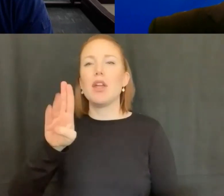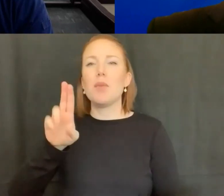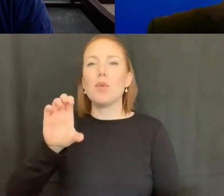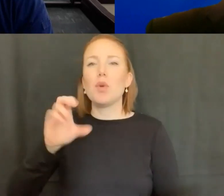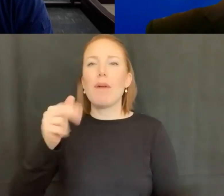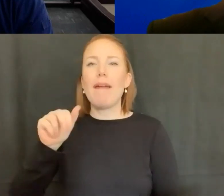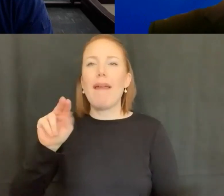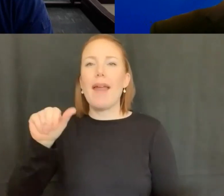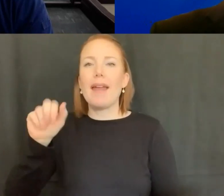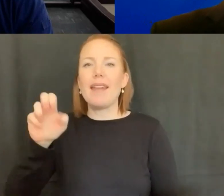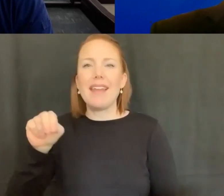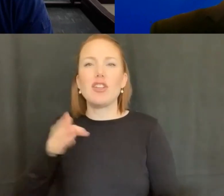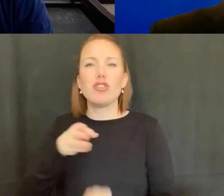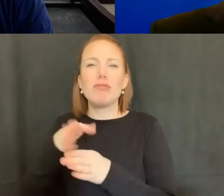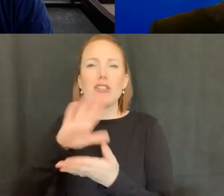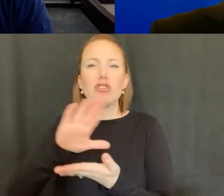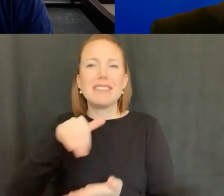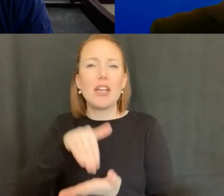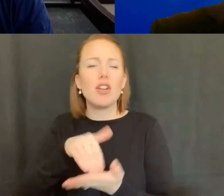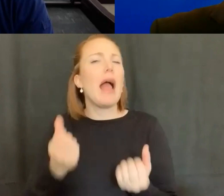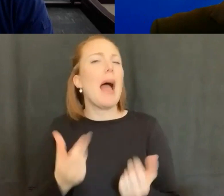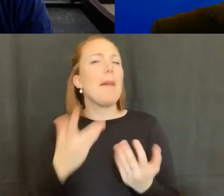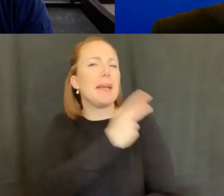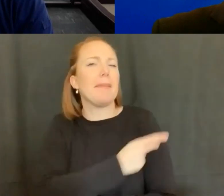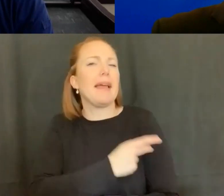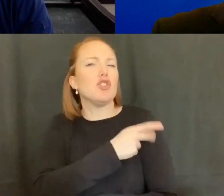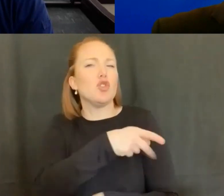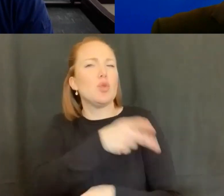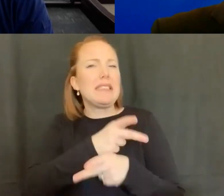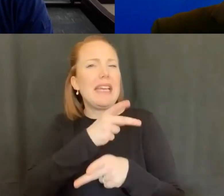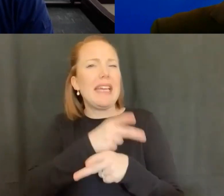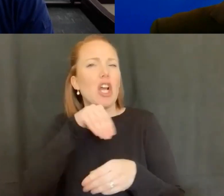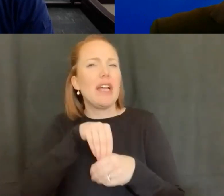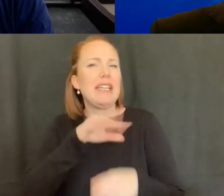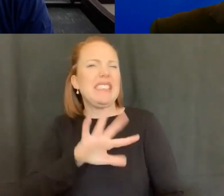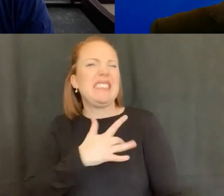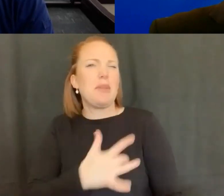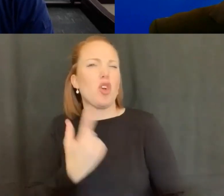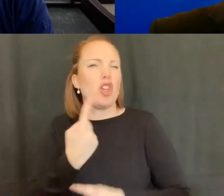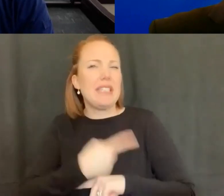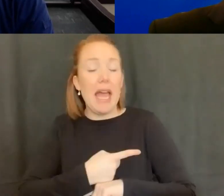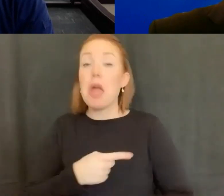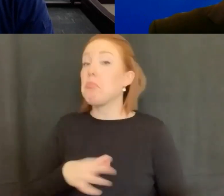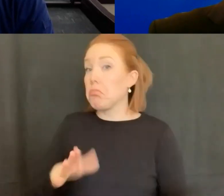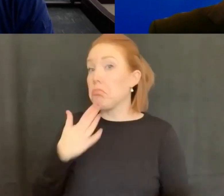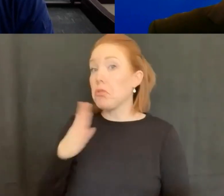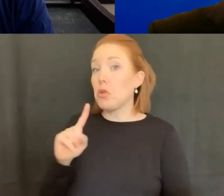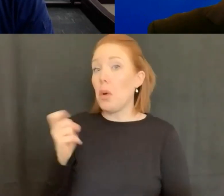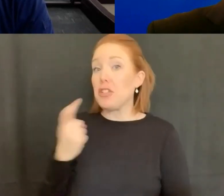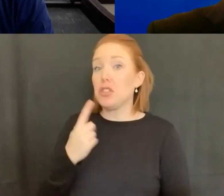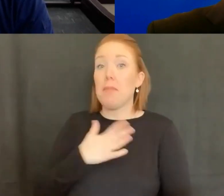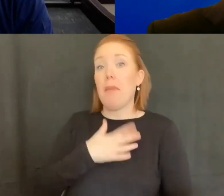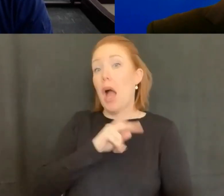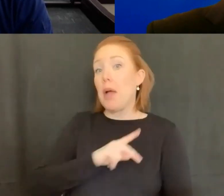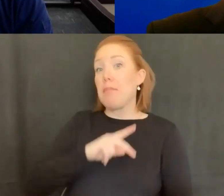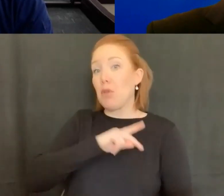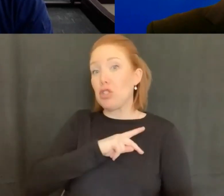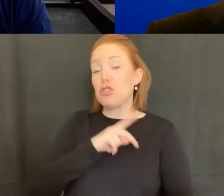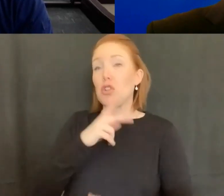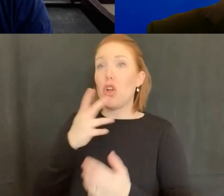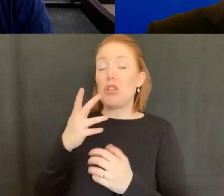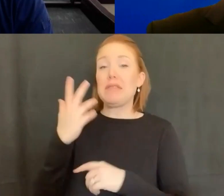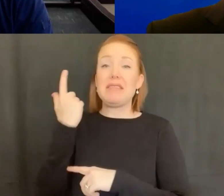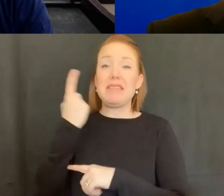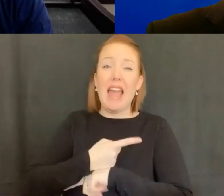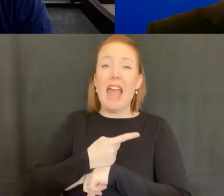many patients do you treat in a typical day? Oh, that's a good question. So on my personal column, I probably treat between 12